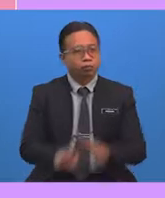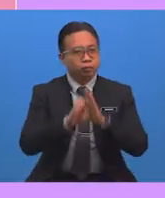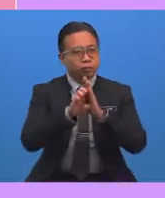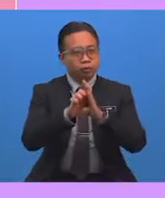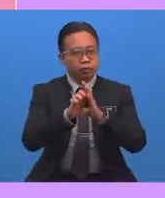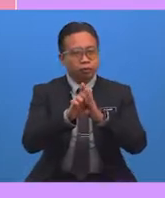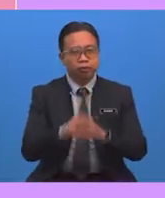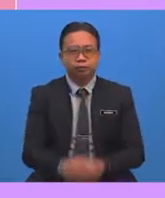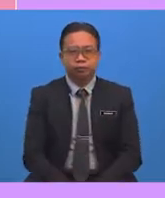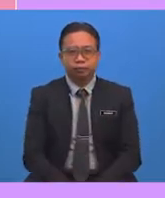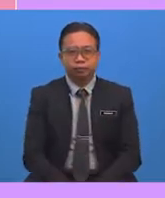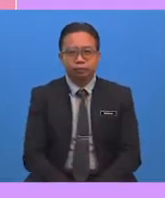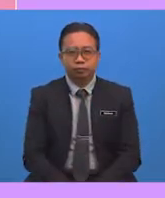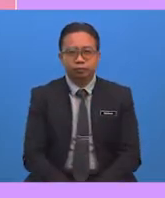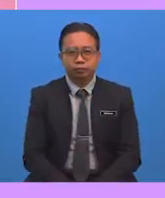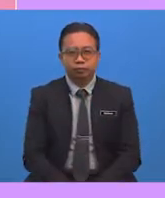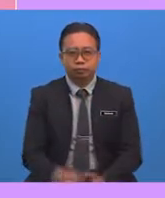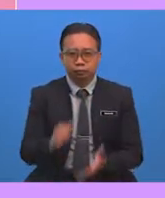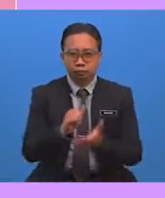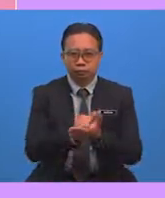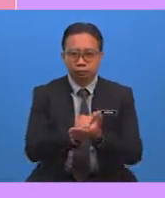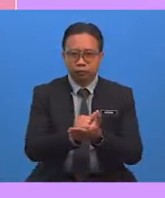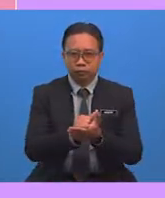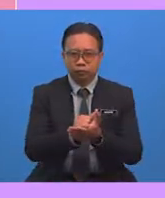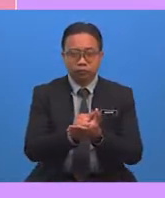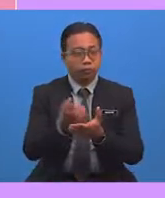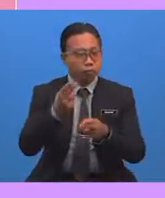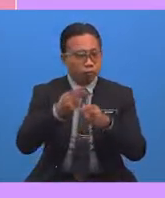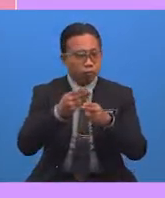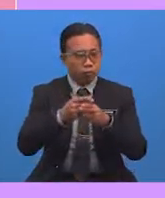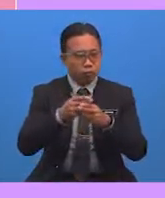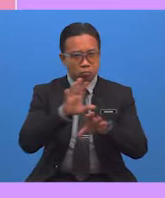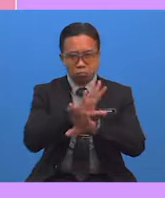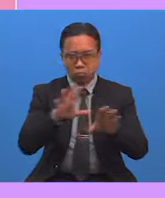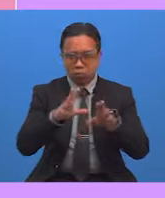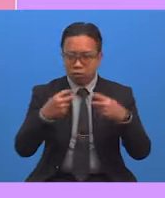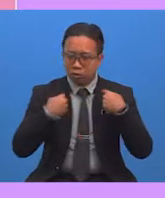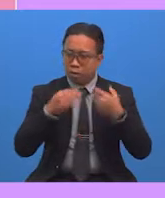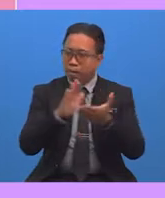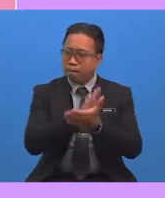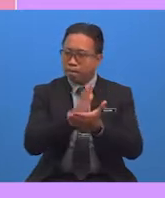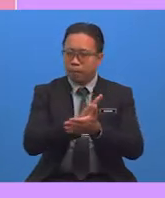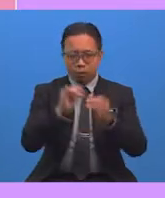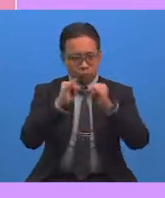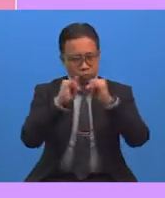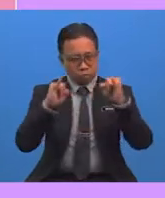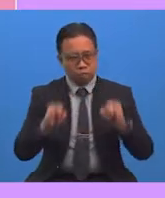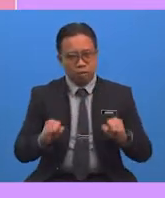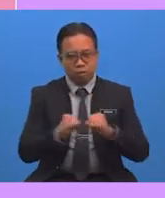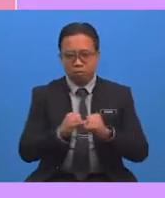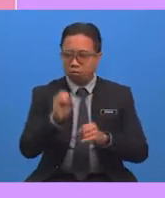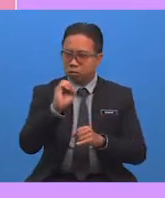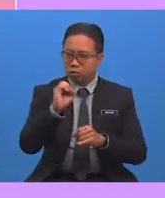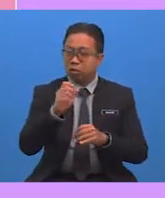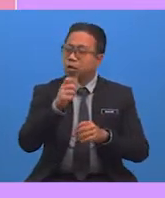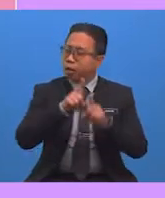Example, okay, the late Lim Go Tong did not have paper qualifications but was